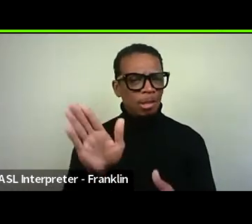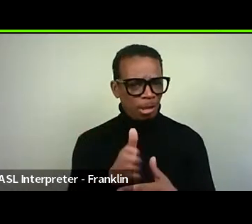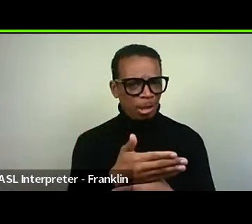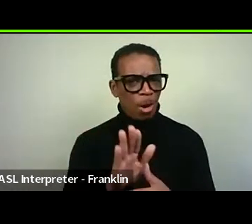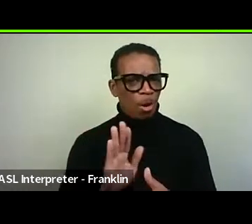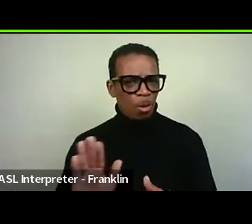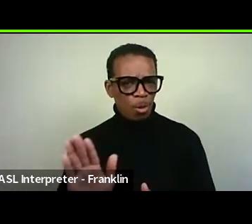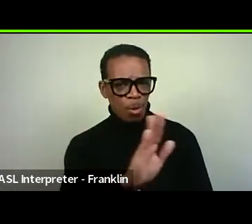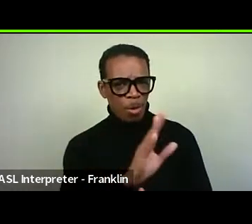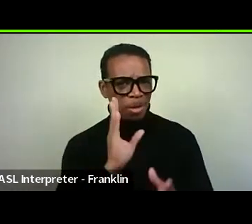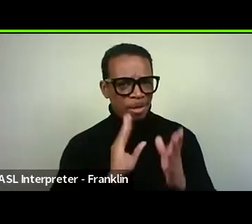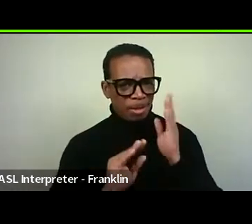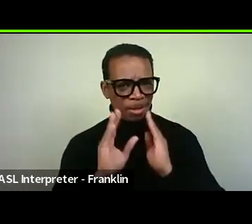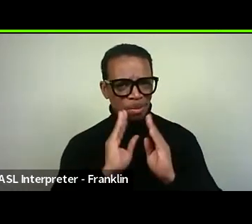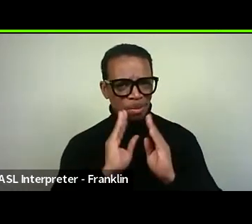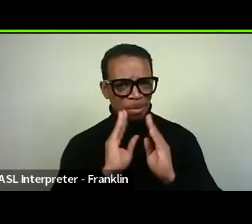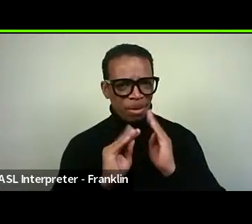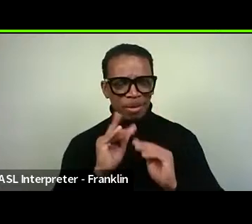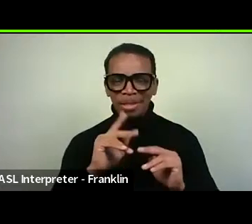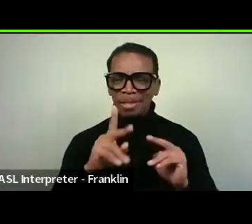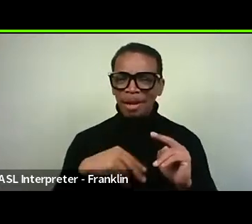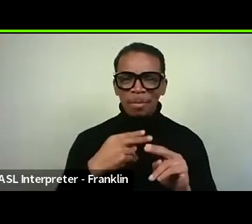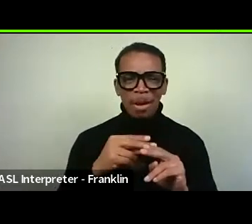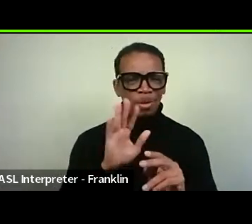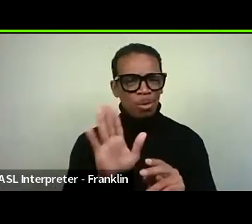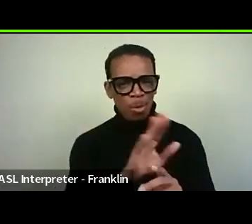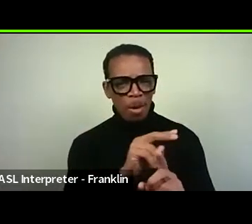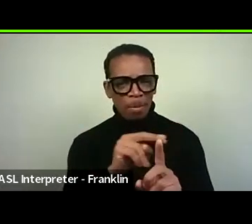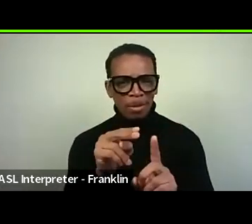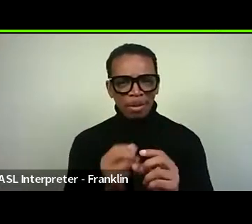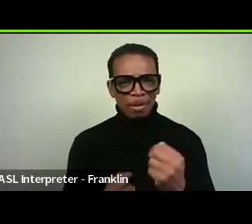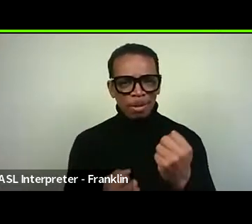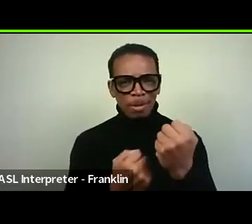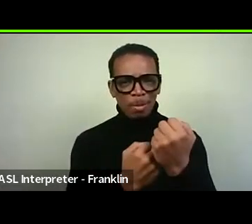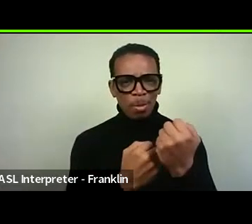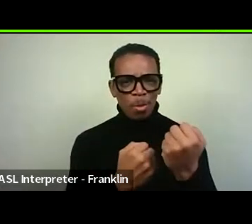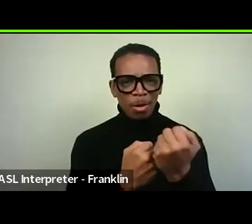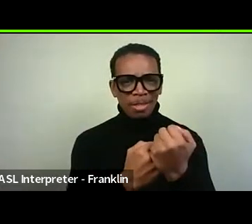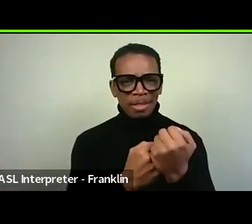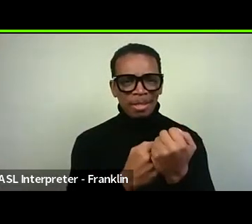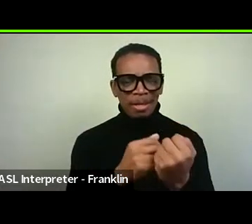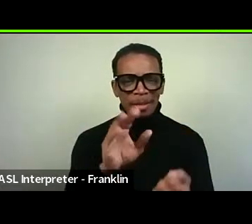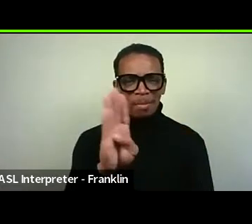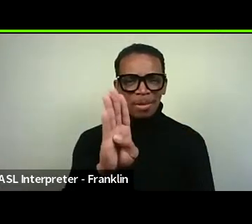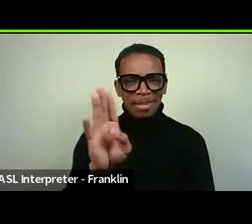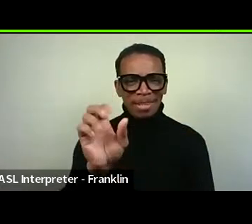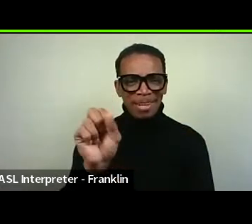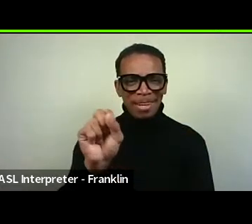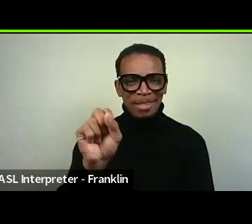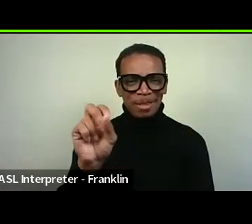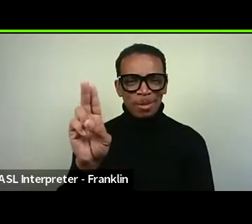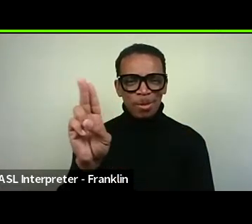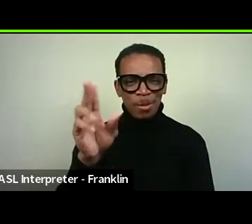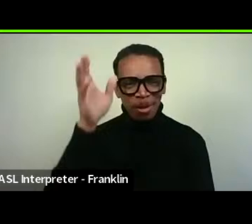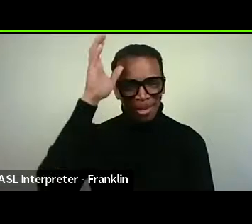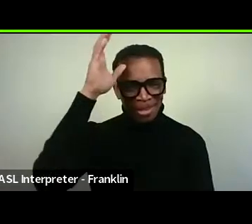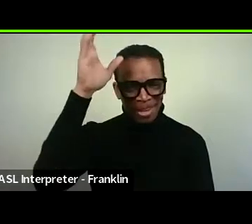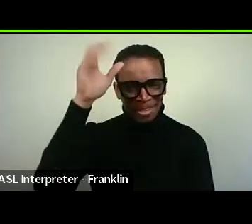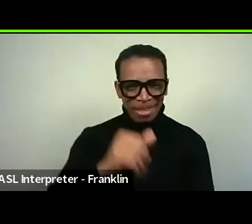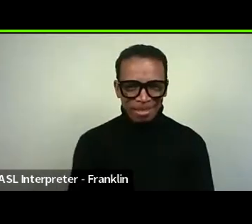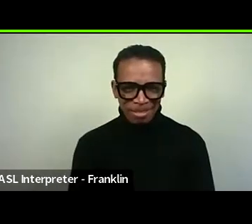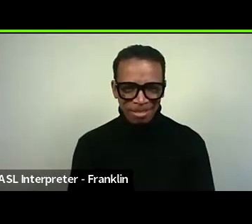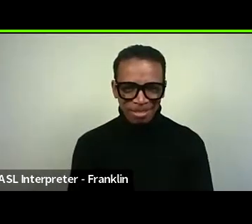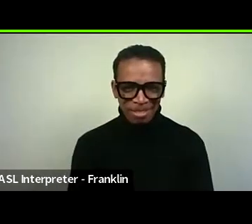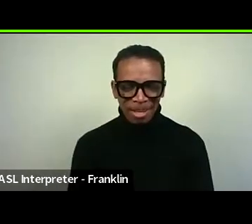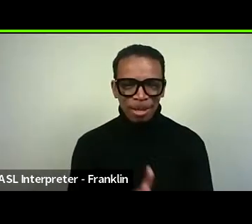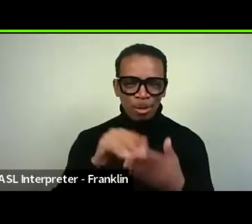and your perspective around supporting the BSU concept and supporting student